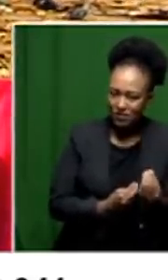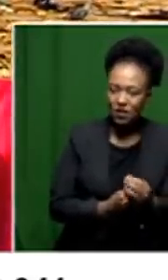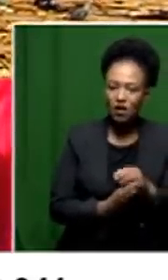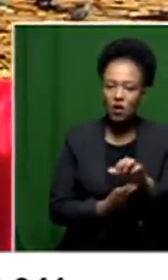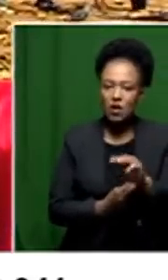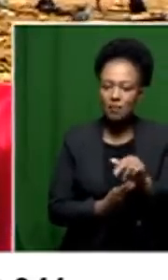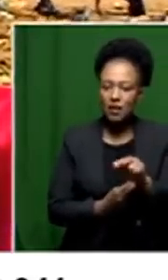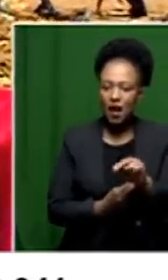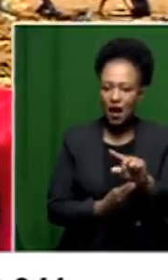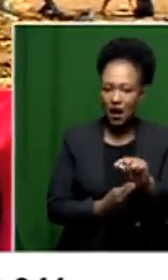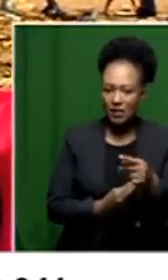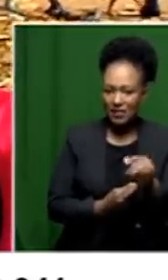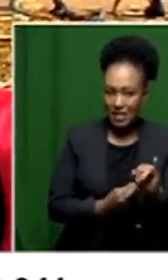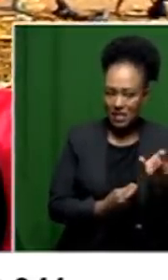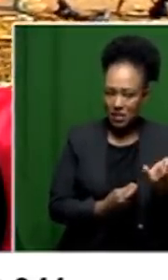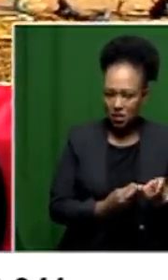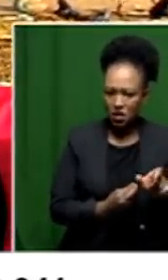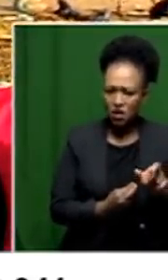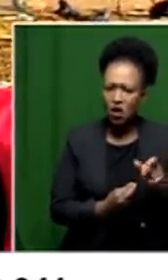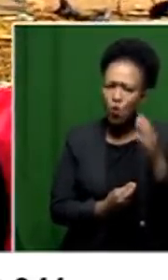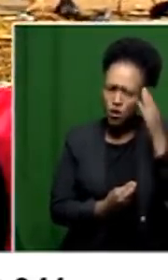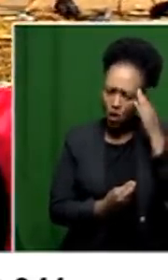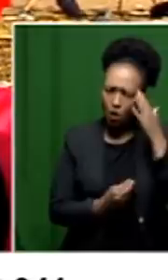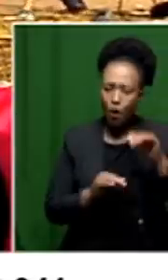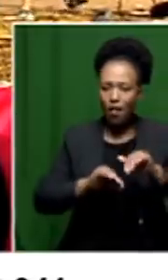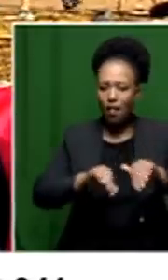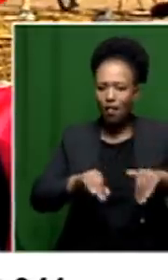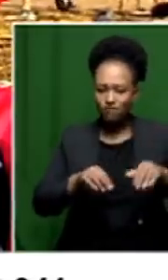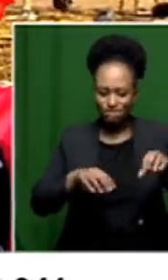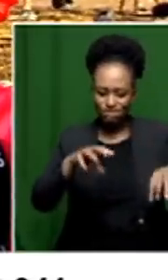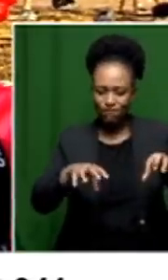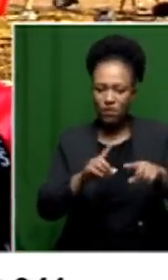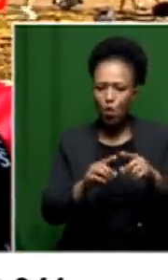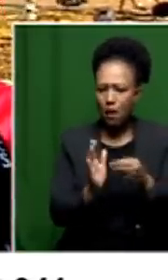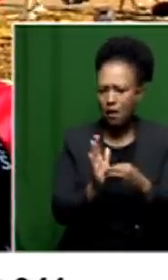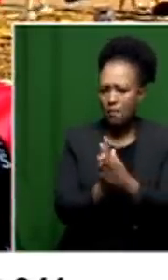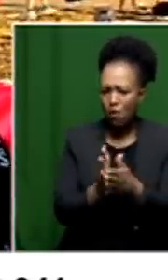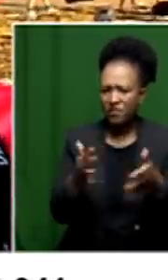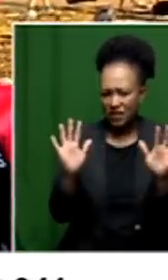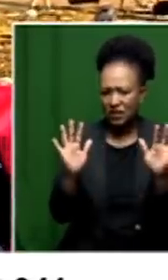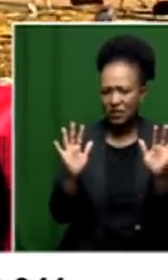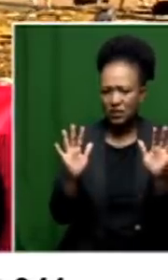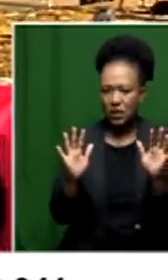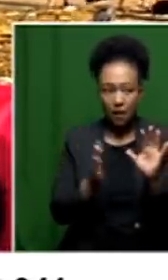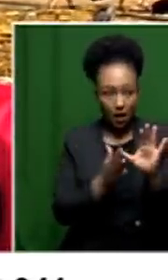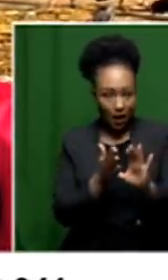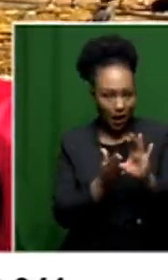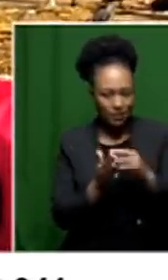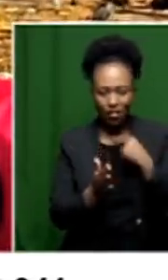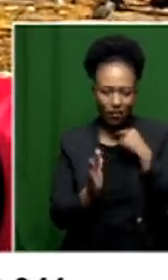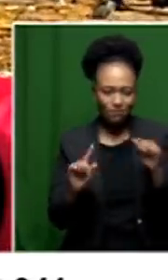Size kahle lana size sazi ukuthi kuneyikhukhula but ngoba bese sibhukile azange sisakwazi ukuthi si